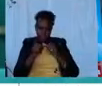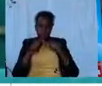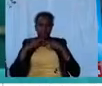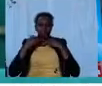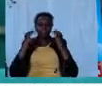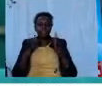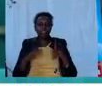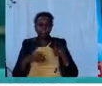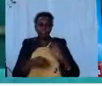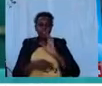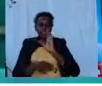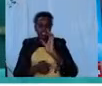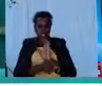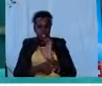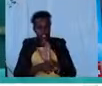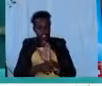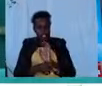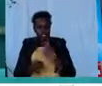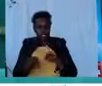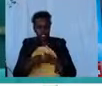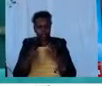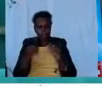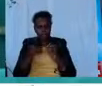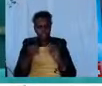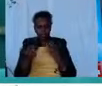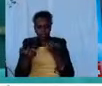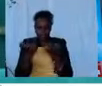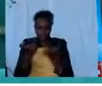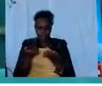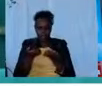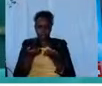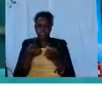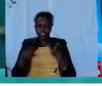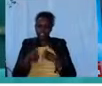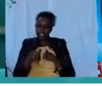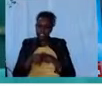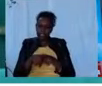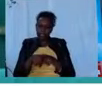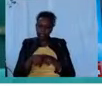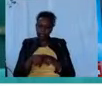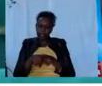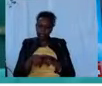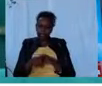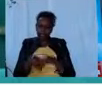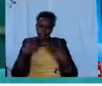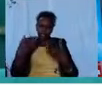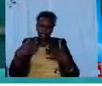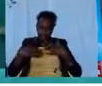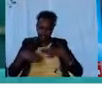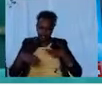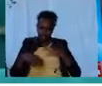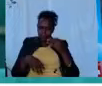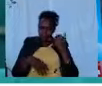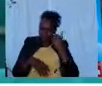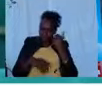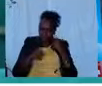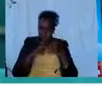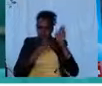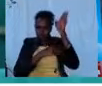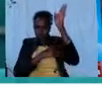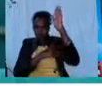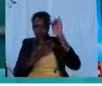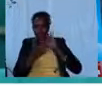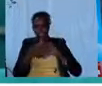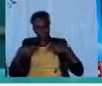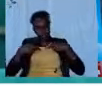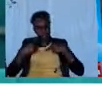O God, and meet them at their points of need. We commit them that are sick before thee, Jehovah, that you may